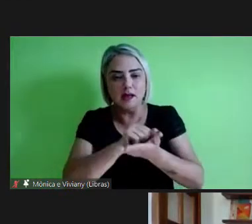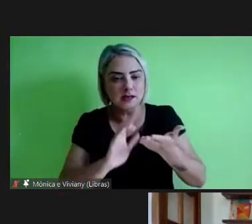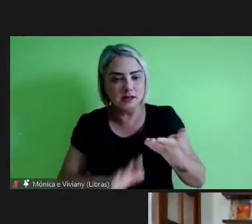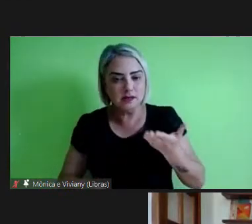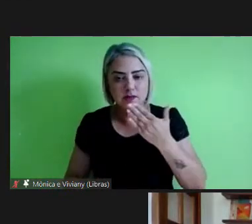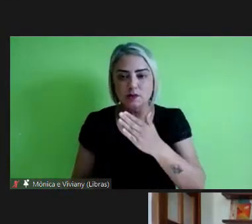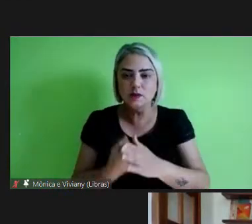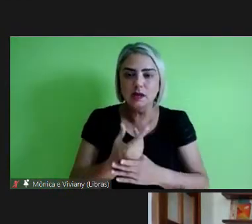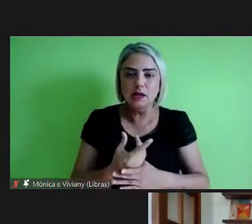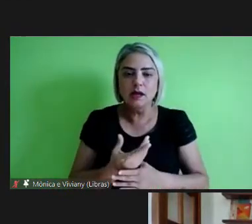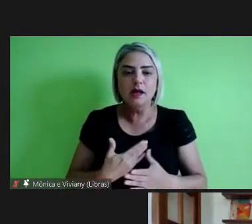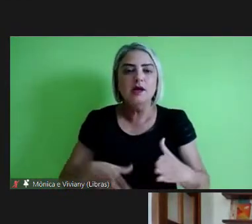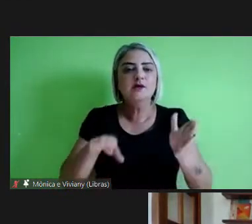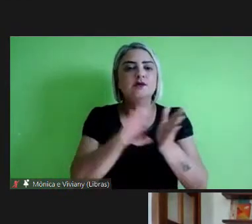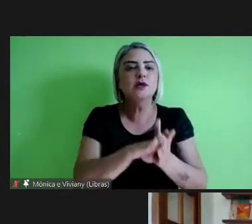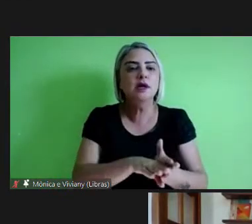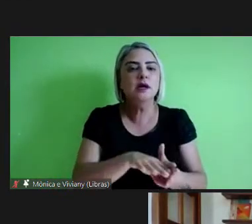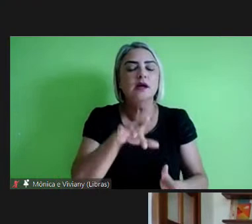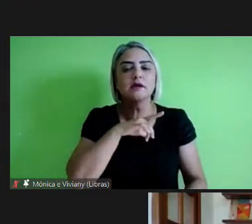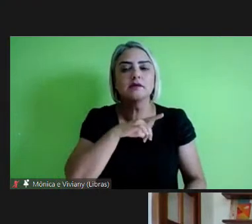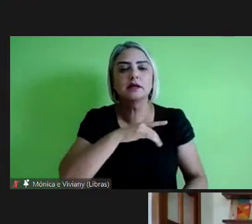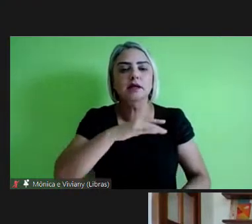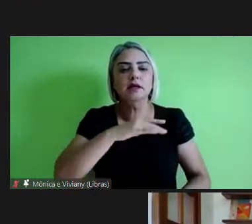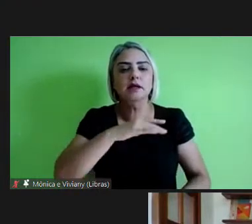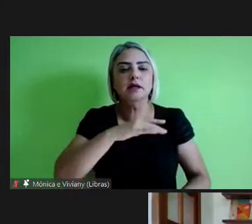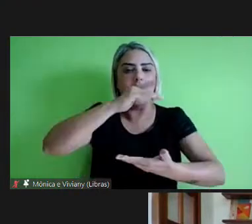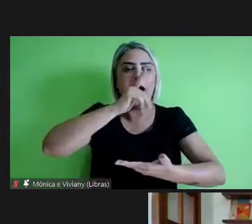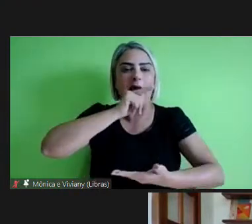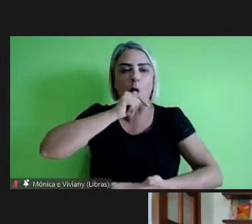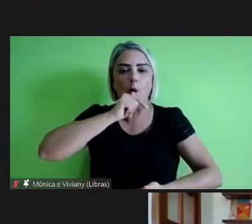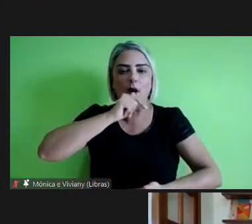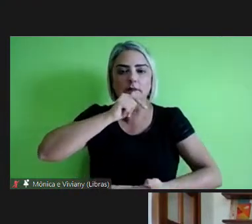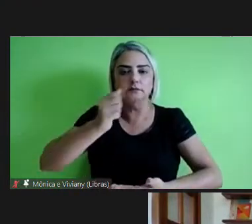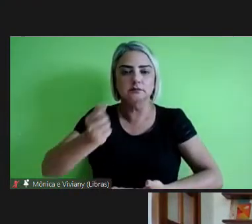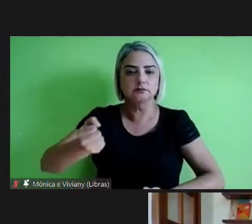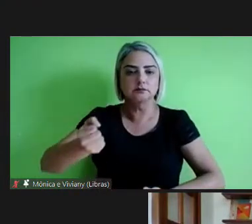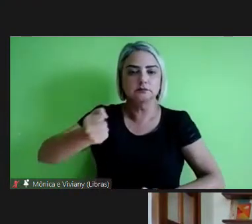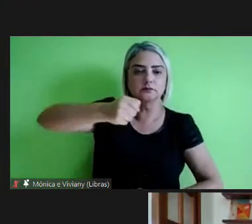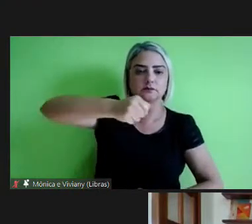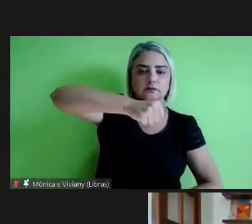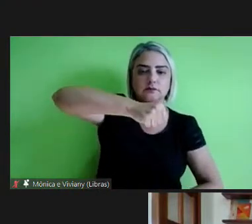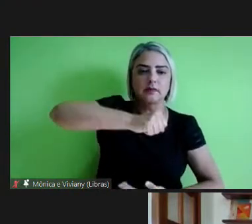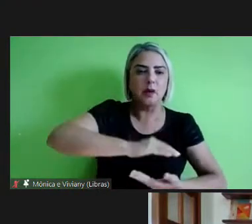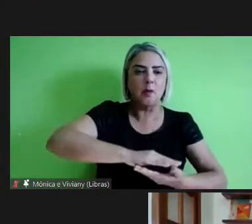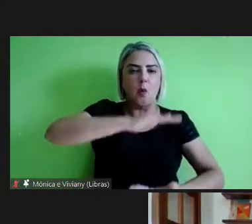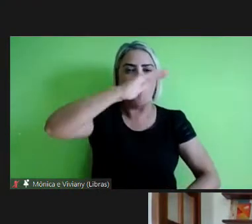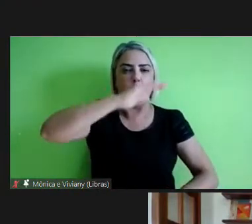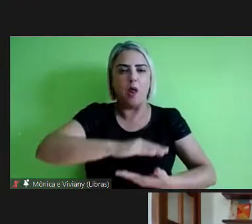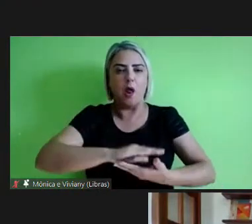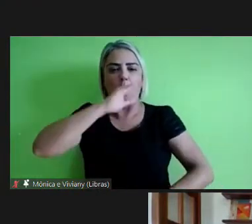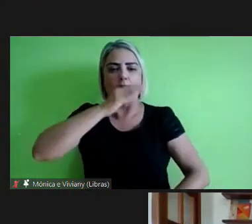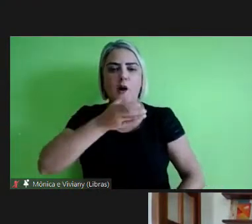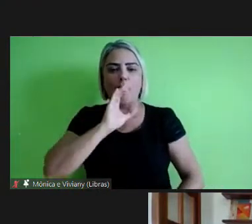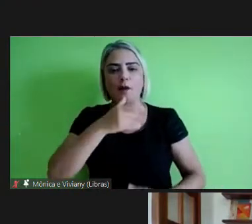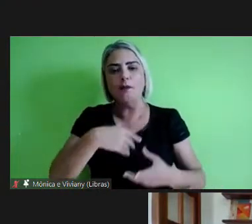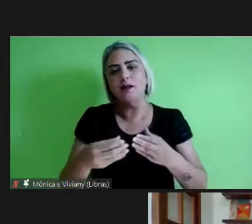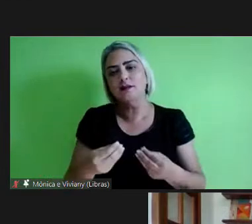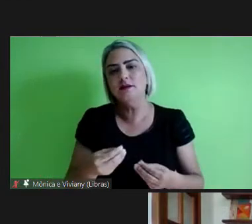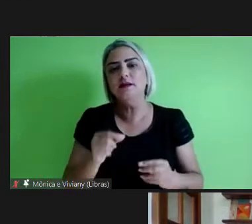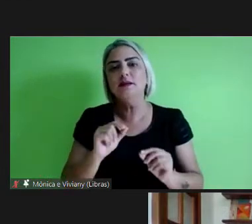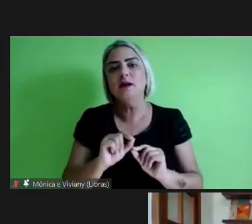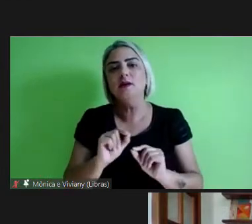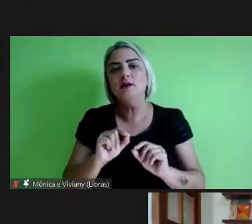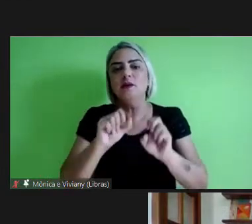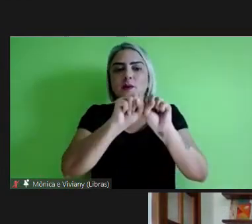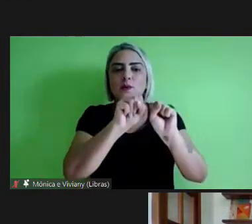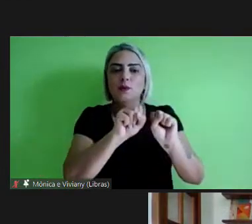pre-pandemic and the actions that could happen anywhere there, and there will be water there and many plastic cups.